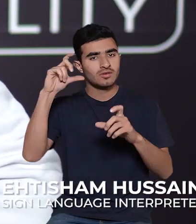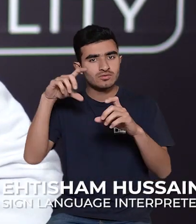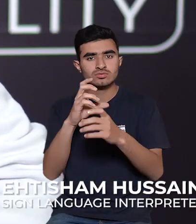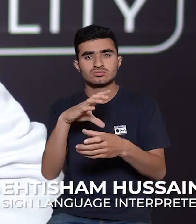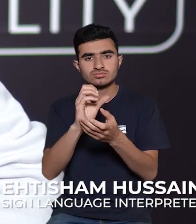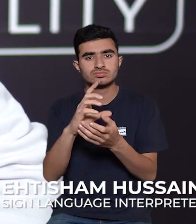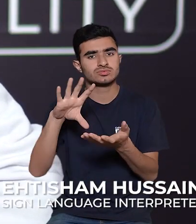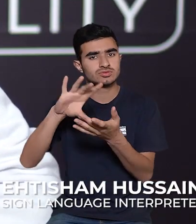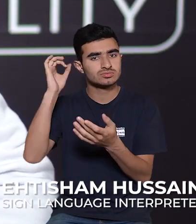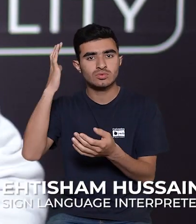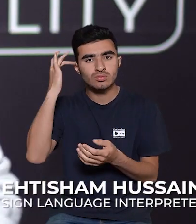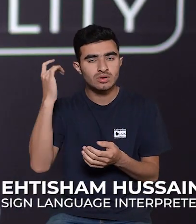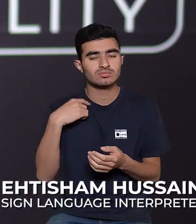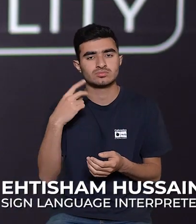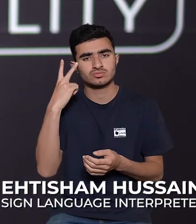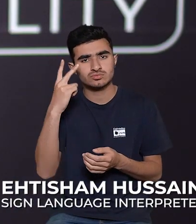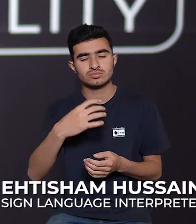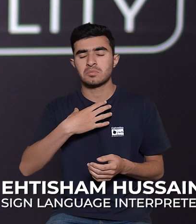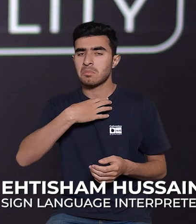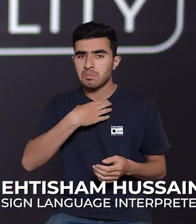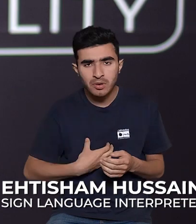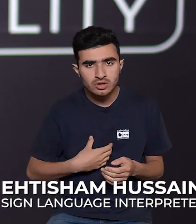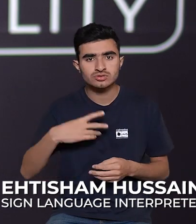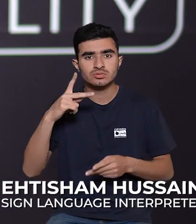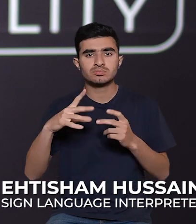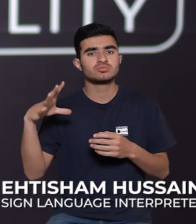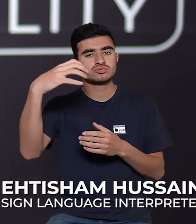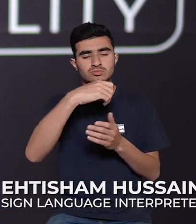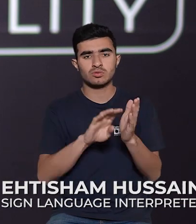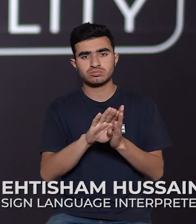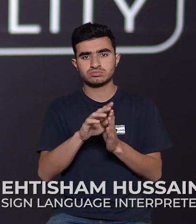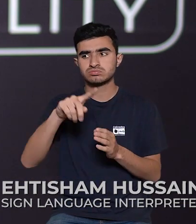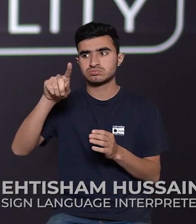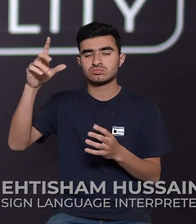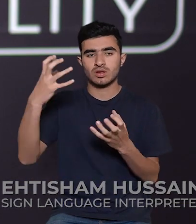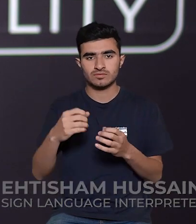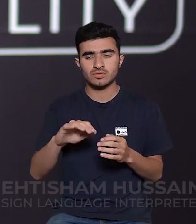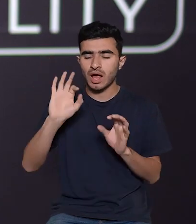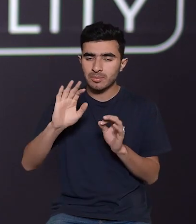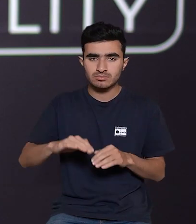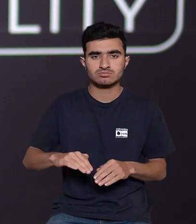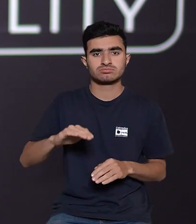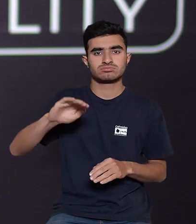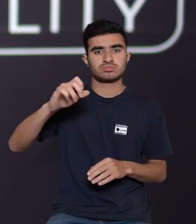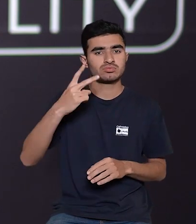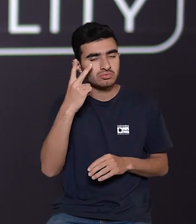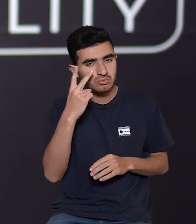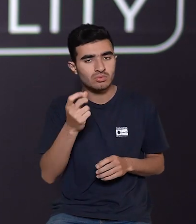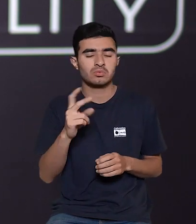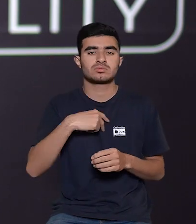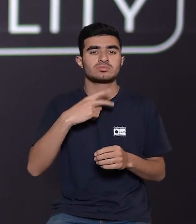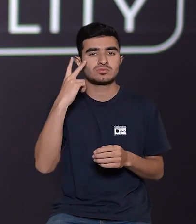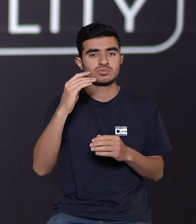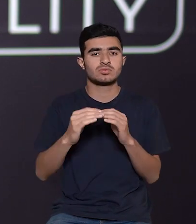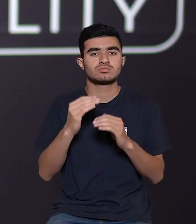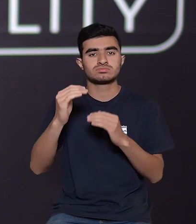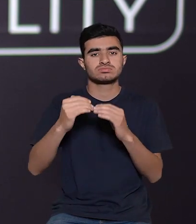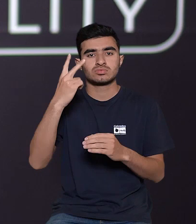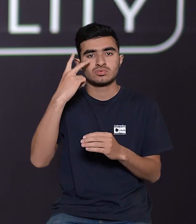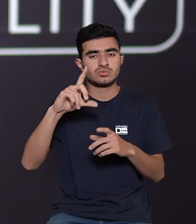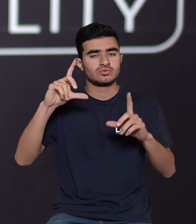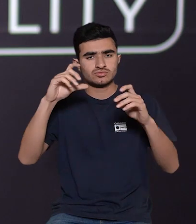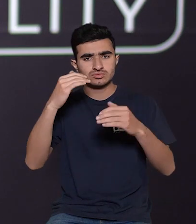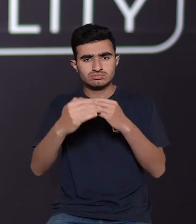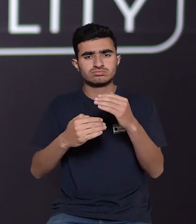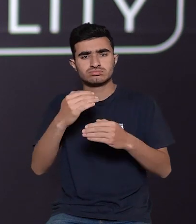and digital art because I've seen it as a passion, growing passions in me since my childhood. And I've grown up to see